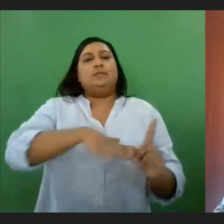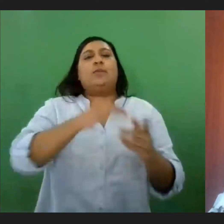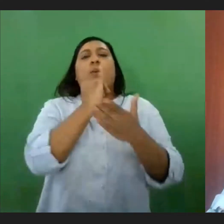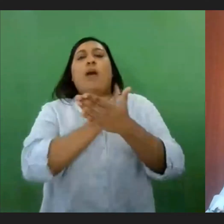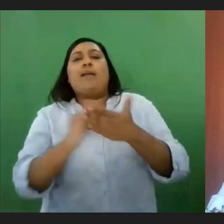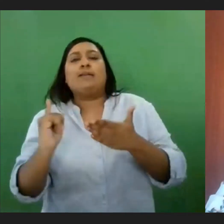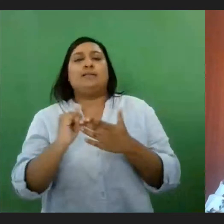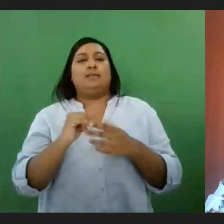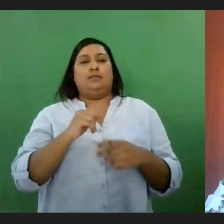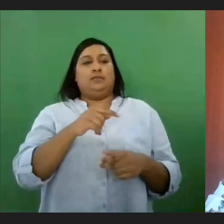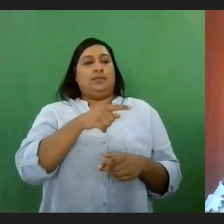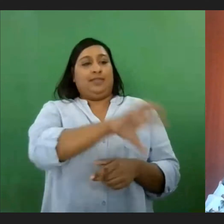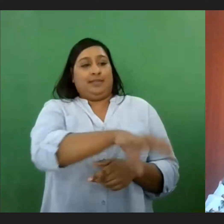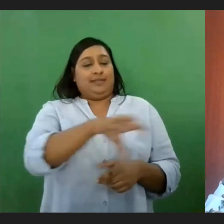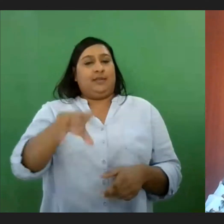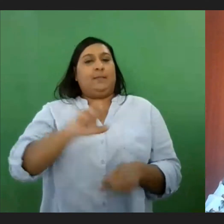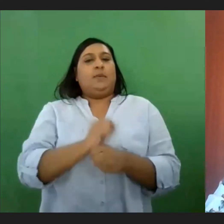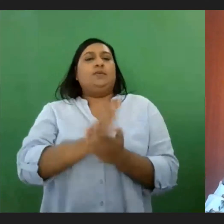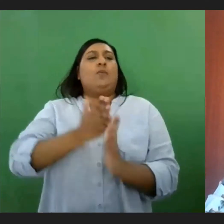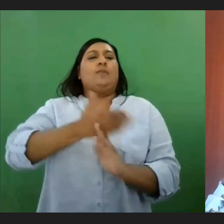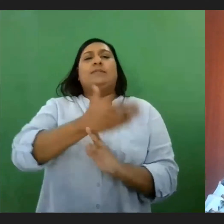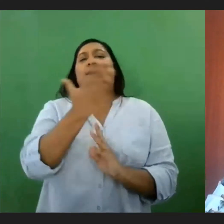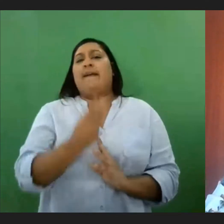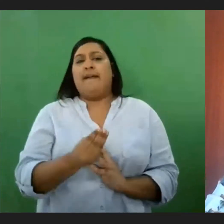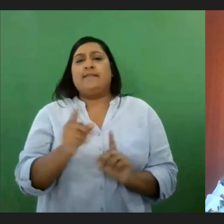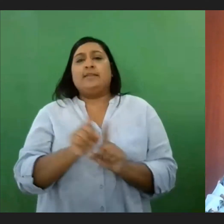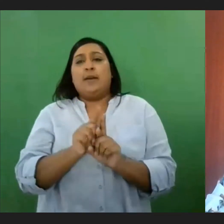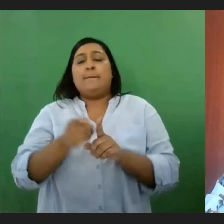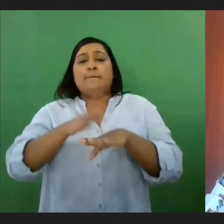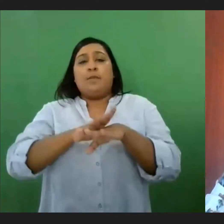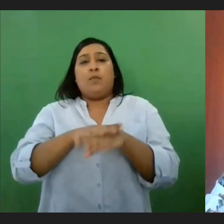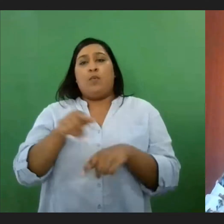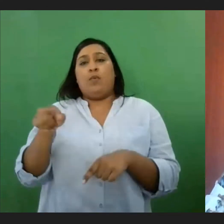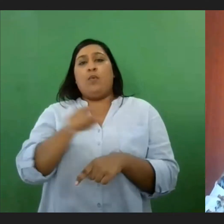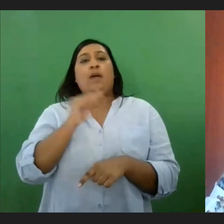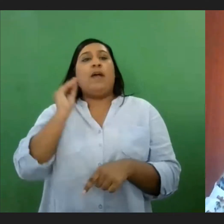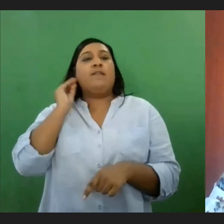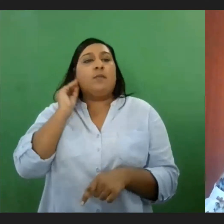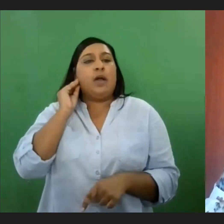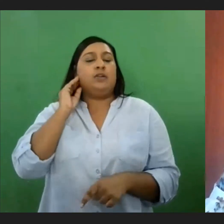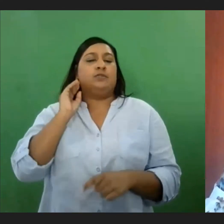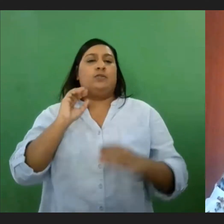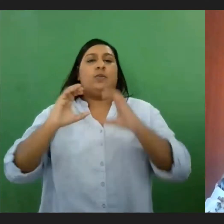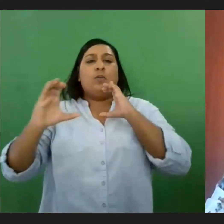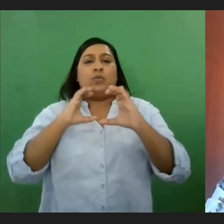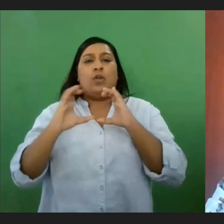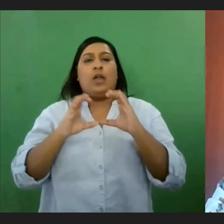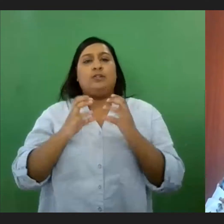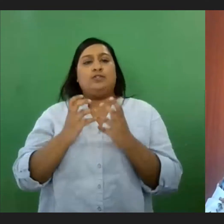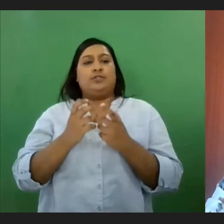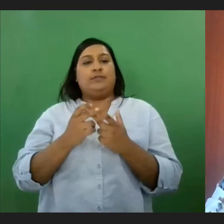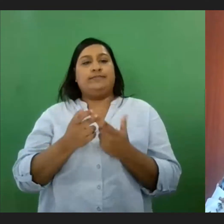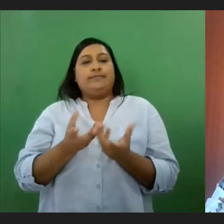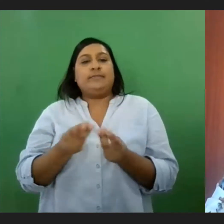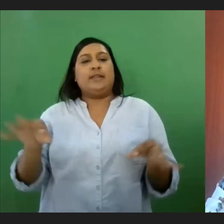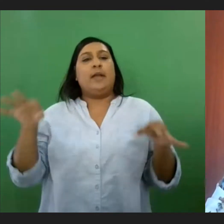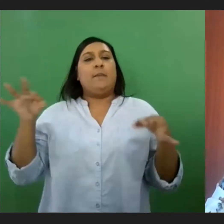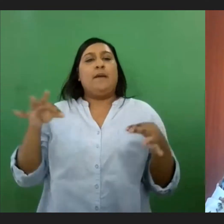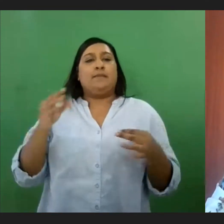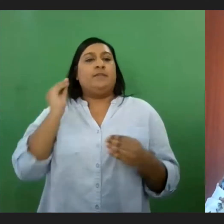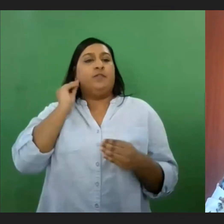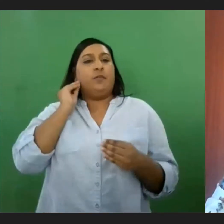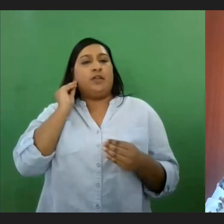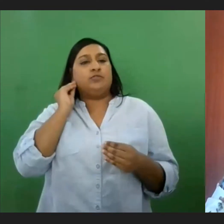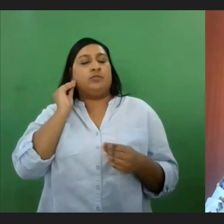facilities. Furthermore, it is vital that information and communication materials are provided in